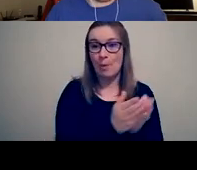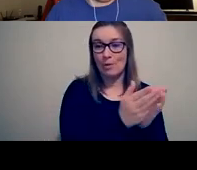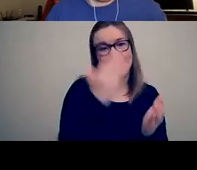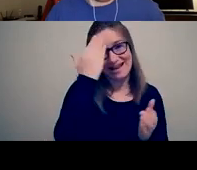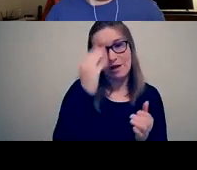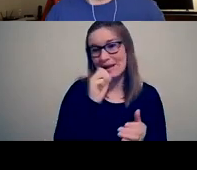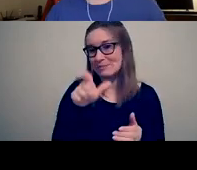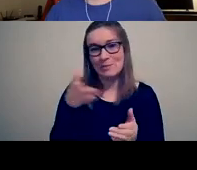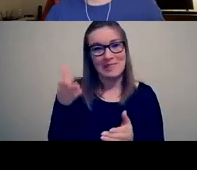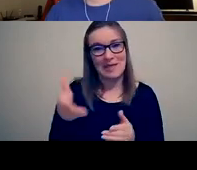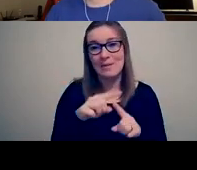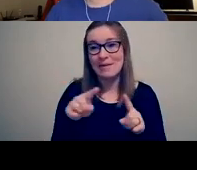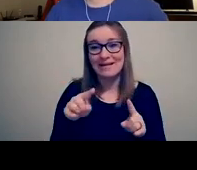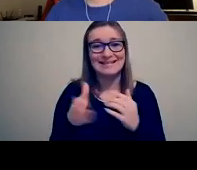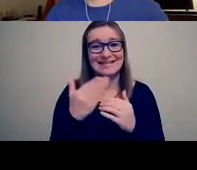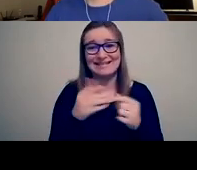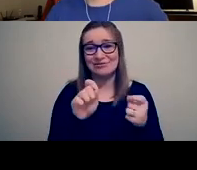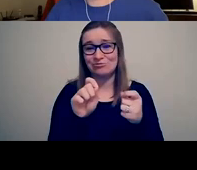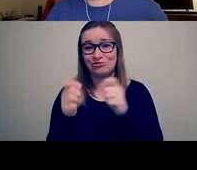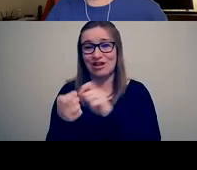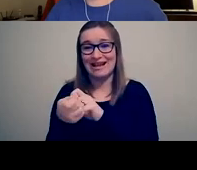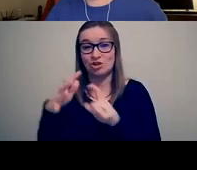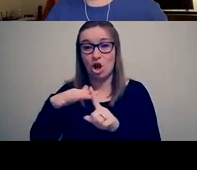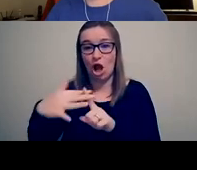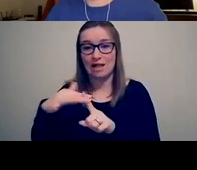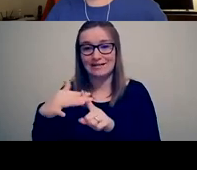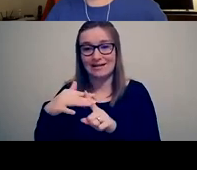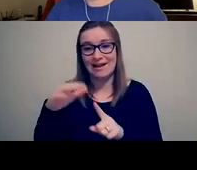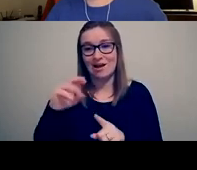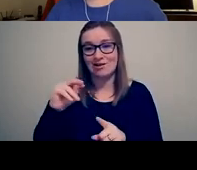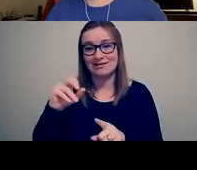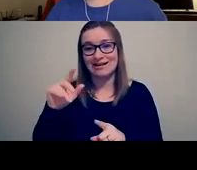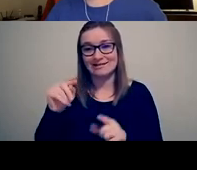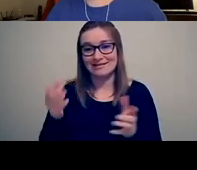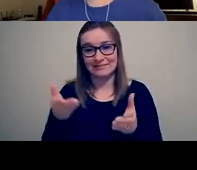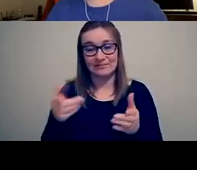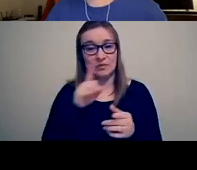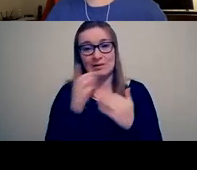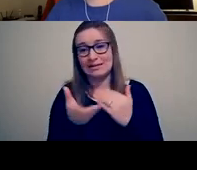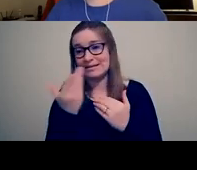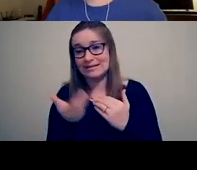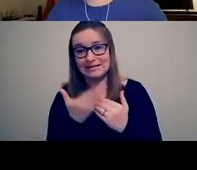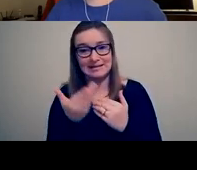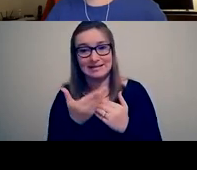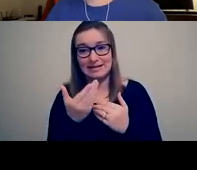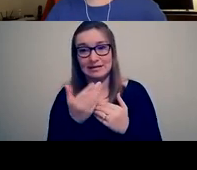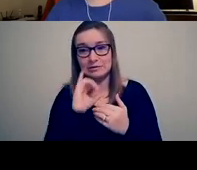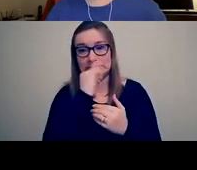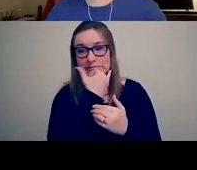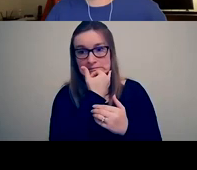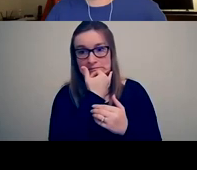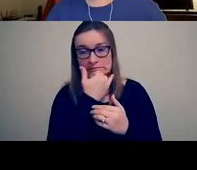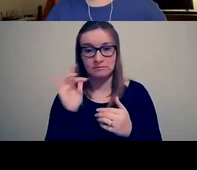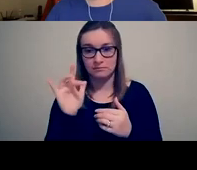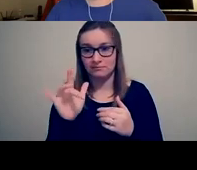it's really easy to make a checkbox change context here. Really easy. And it's really easy for someone to misuse this plugin and do that,